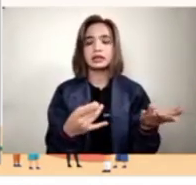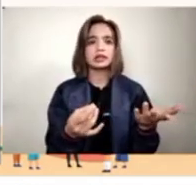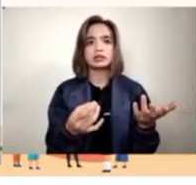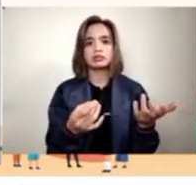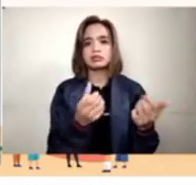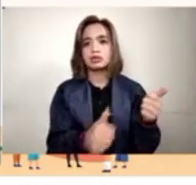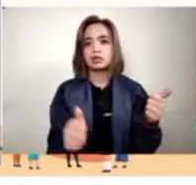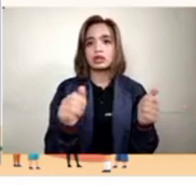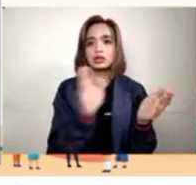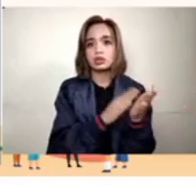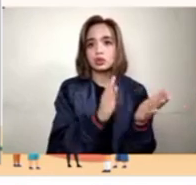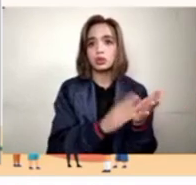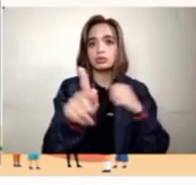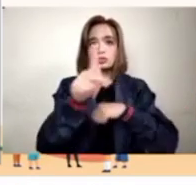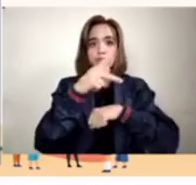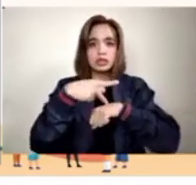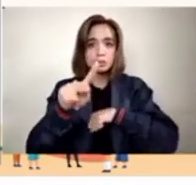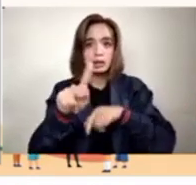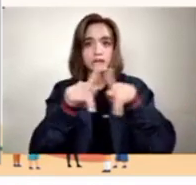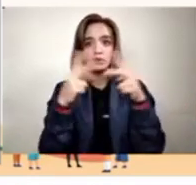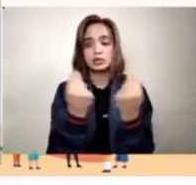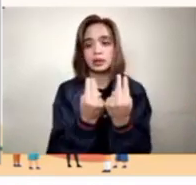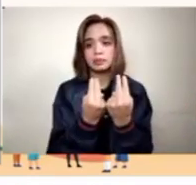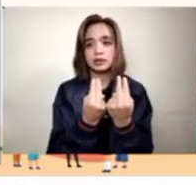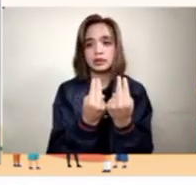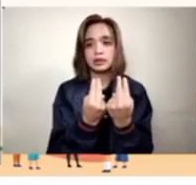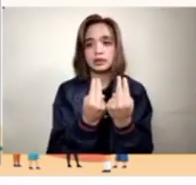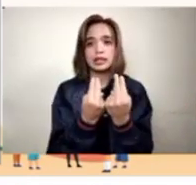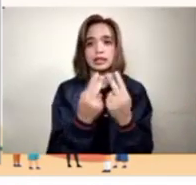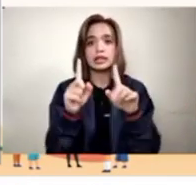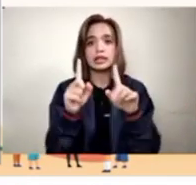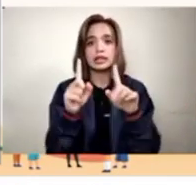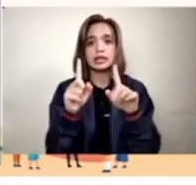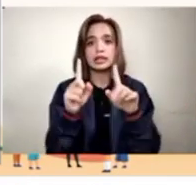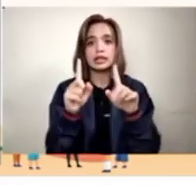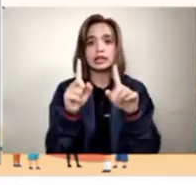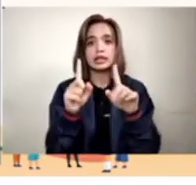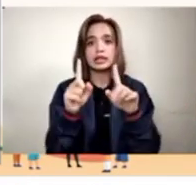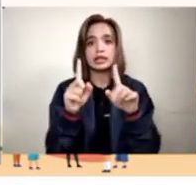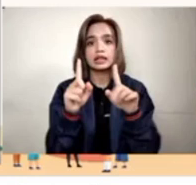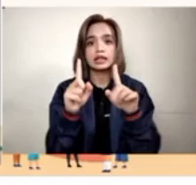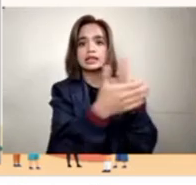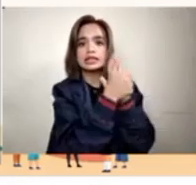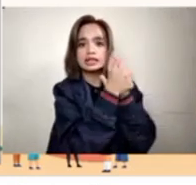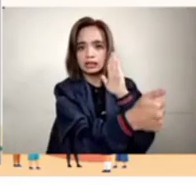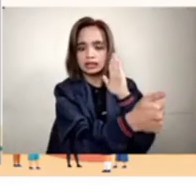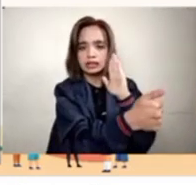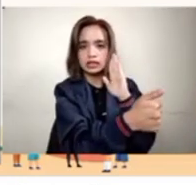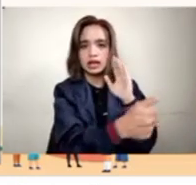He may choose to be promoted to MT2 or school principal position, subject to